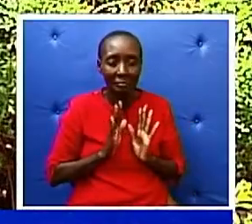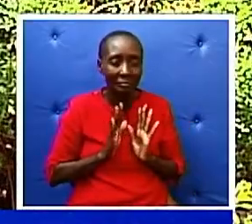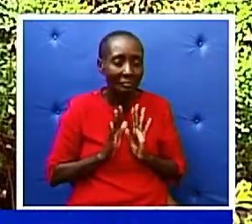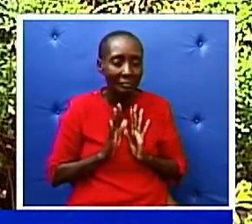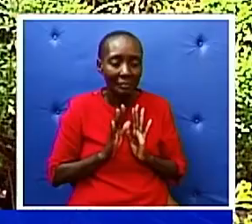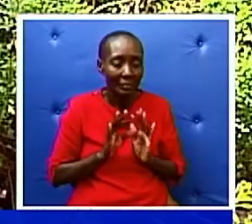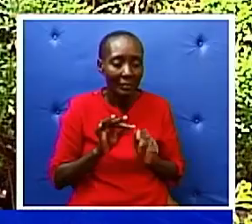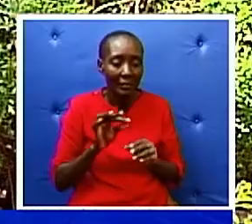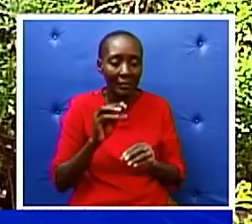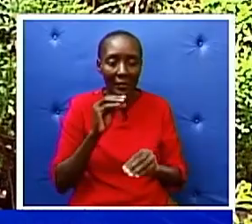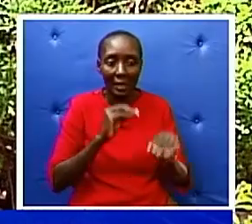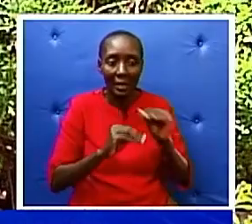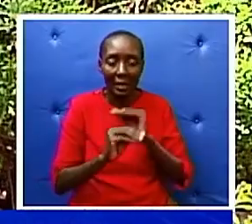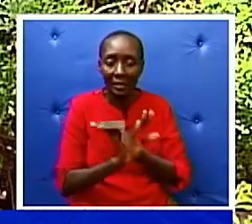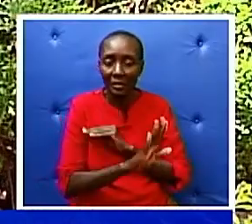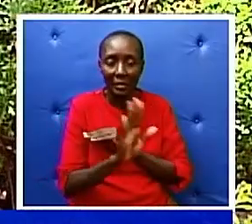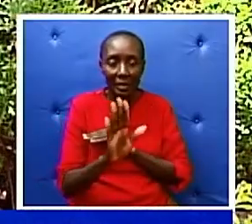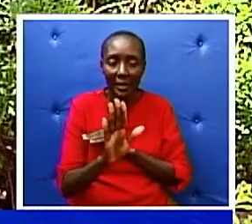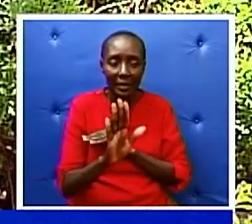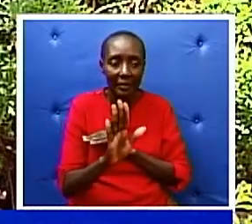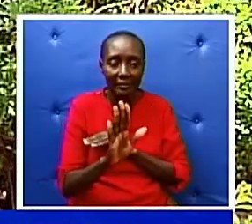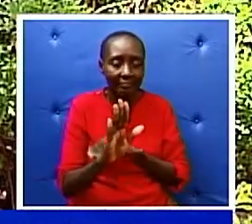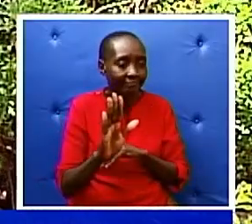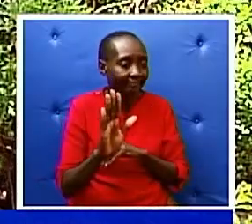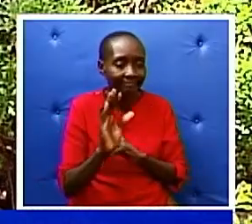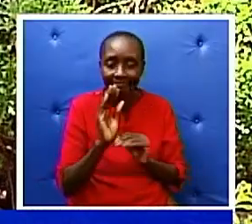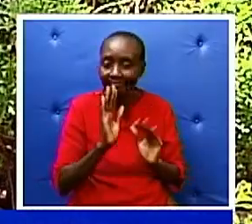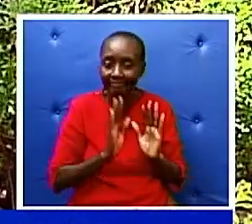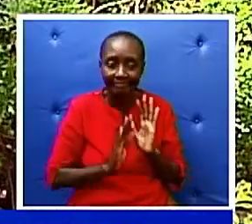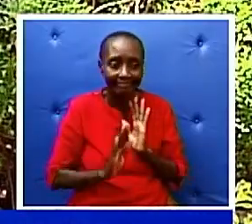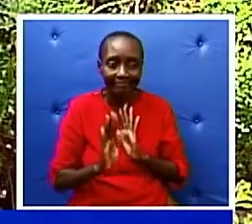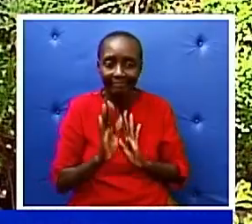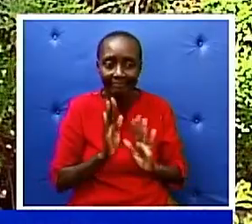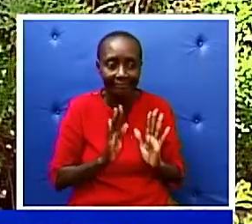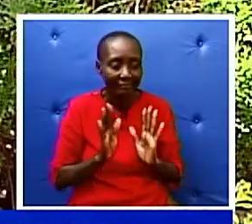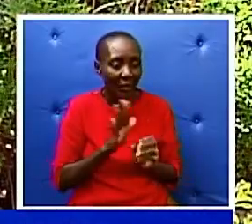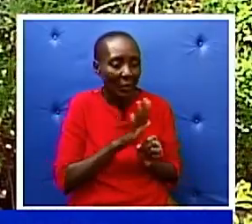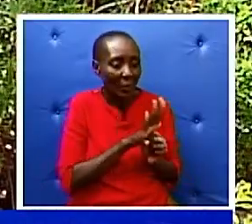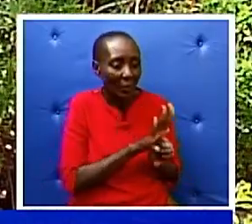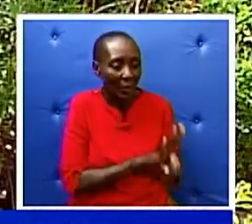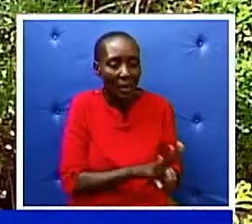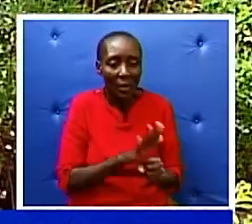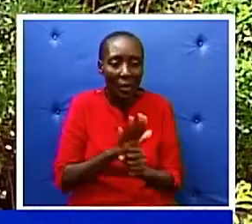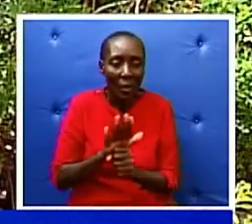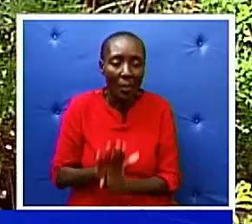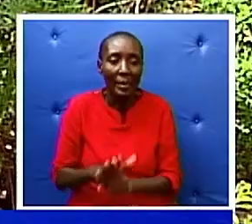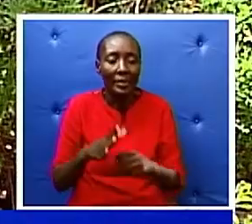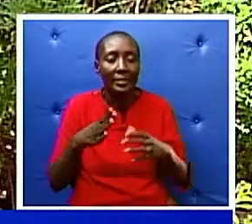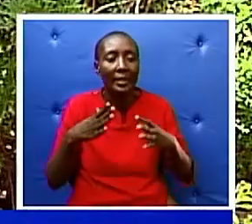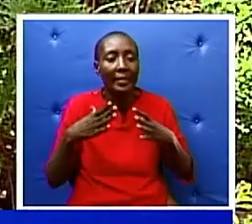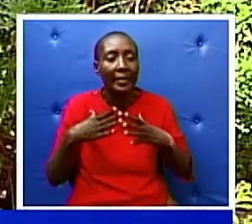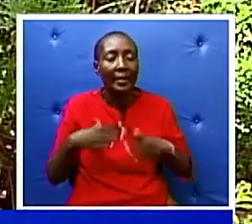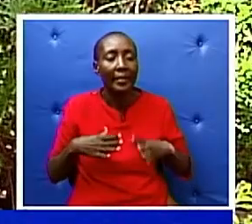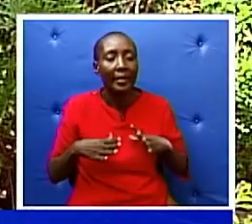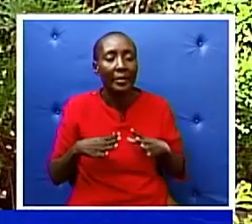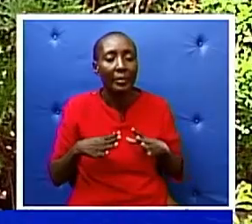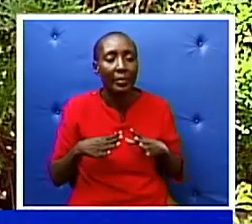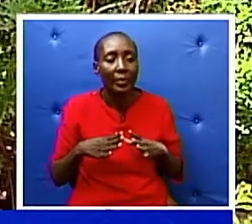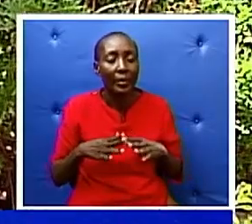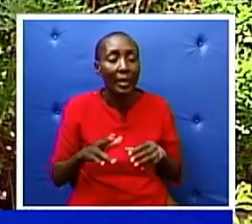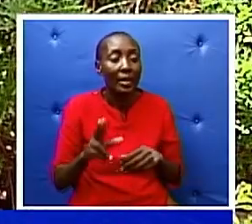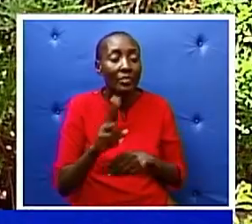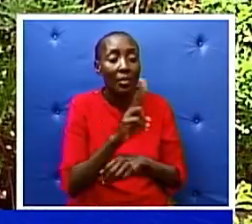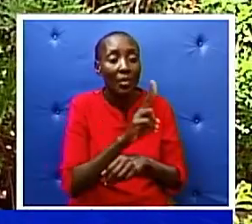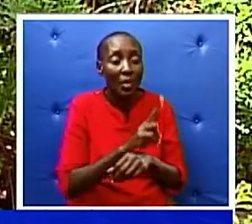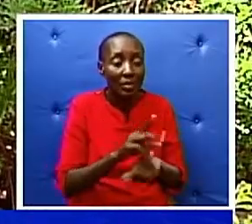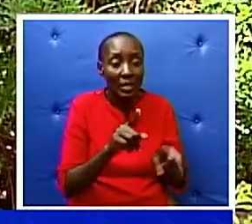grassroots elections. I believe it's a way of manipulating people so that they can use the same things in the elections